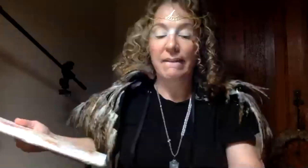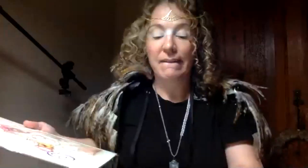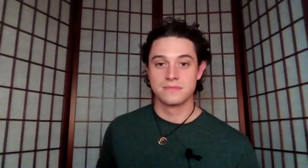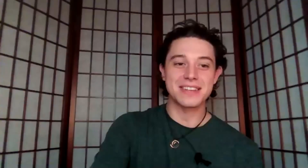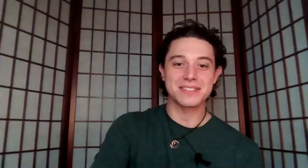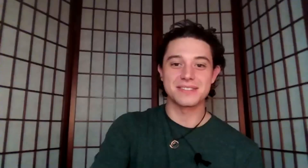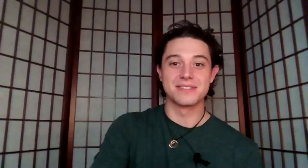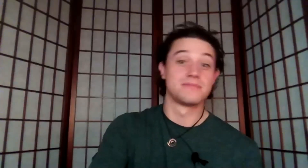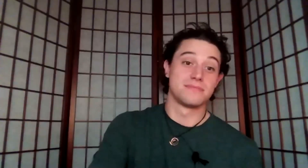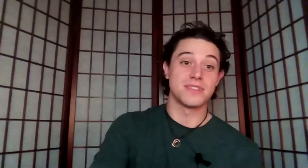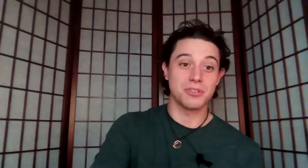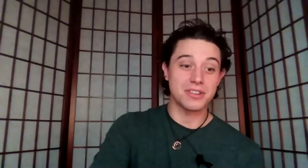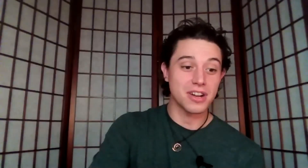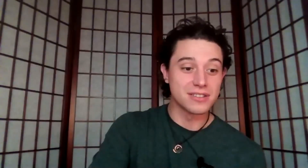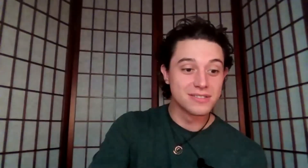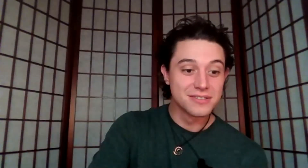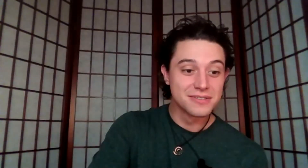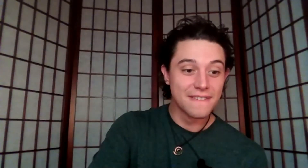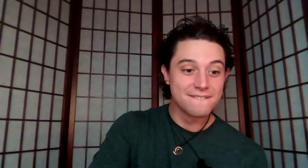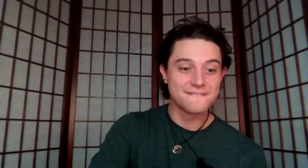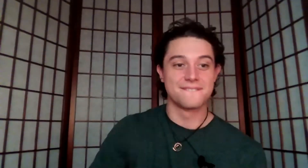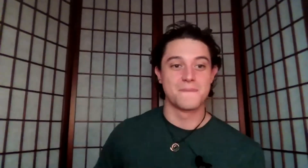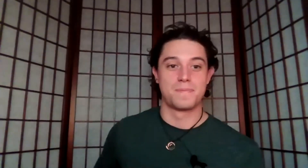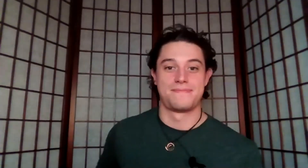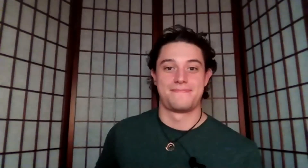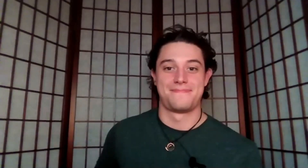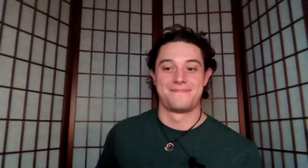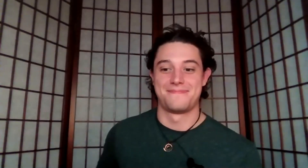Thank you, Amanda. That's a great drawing.